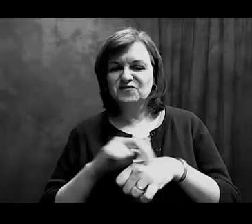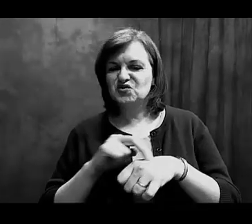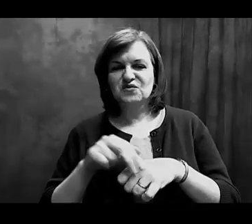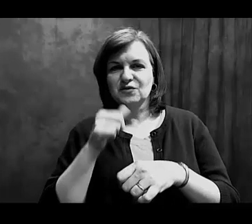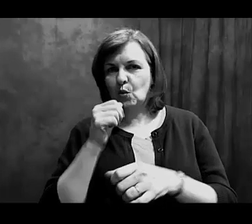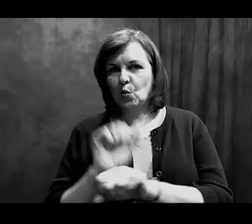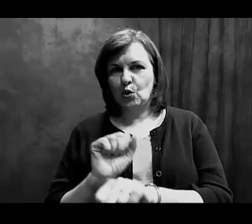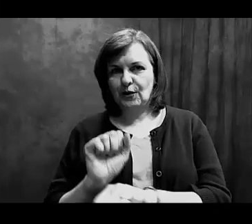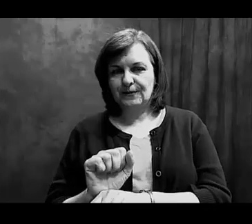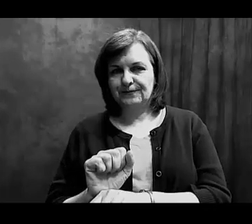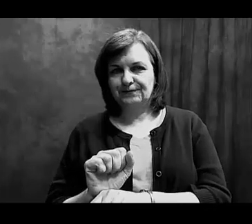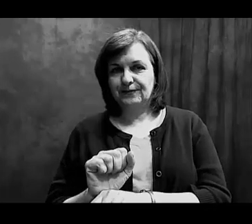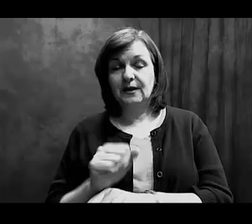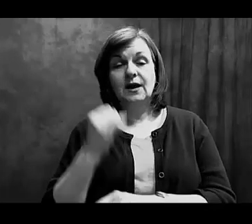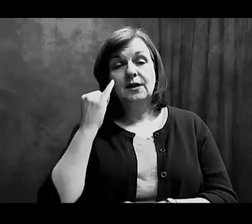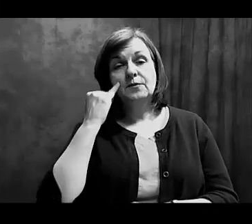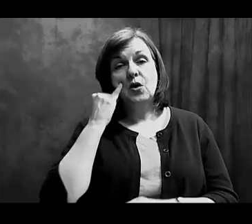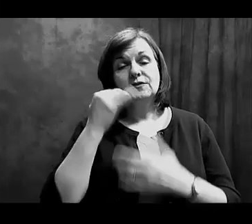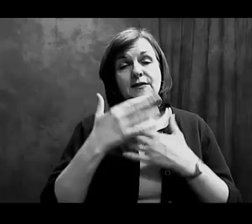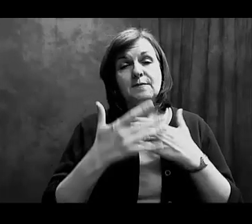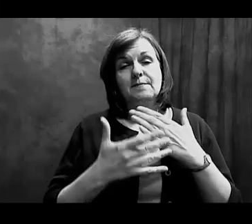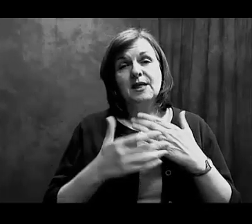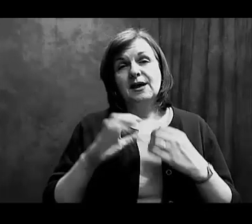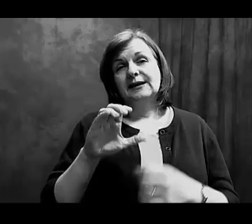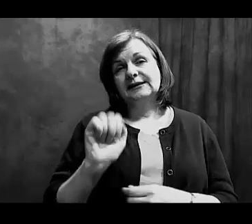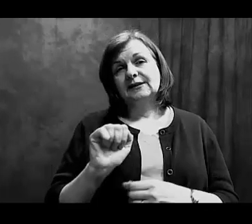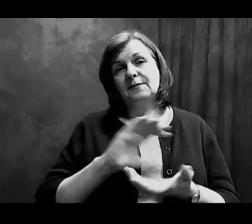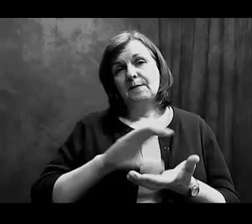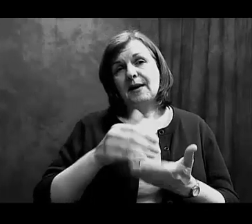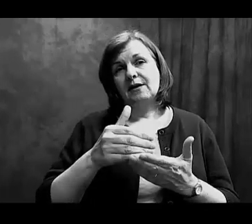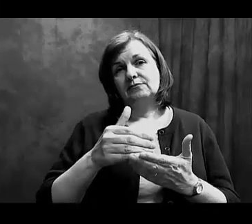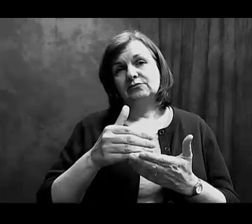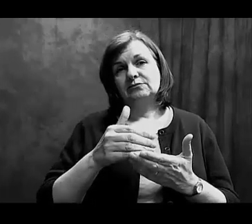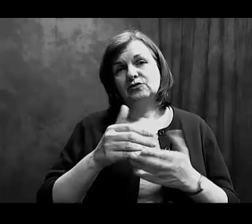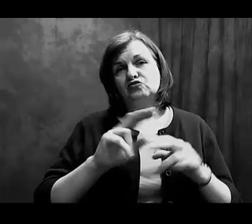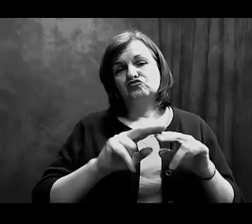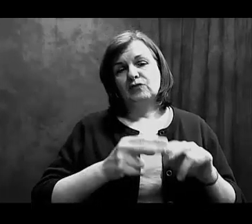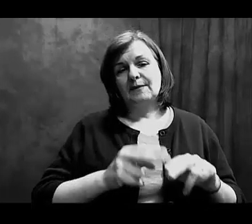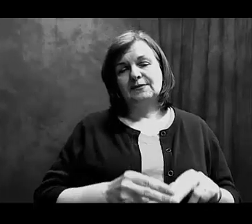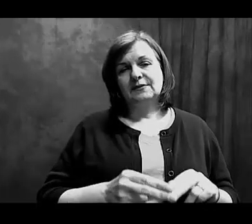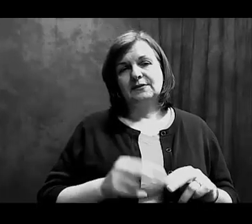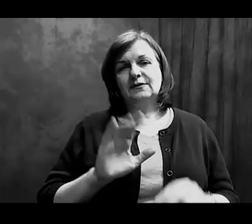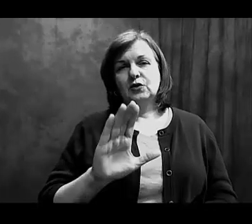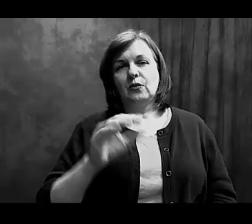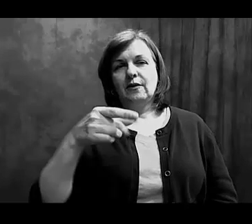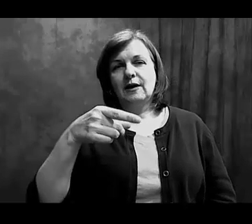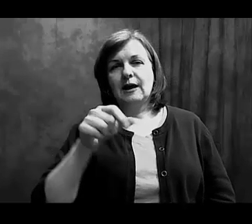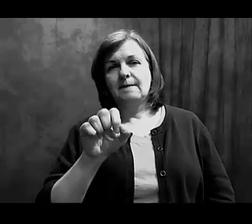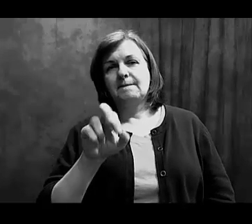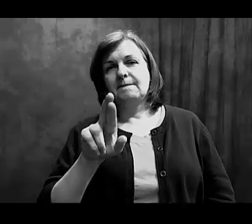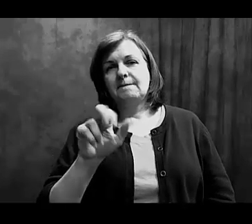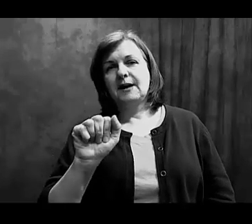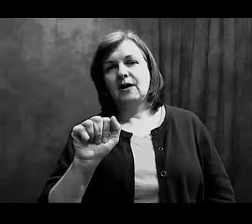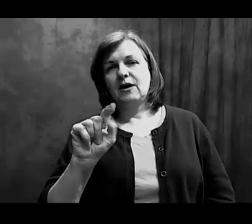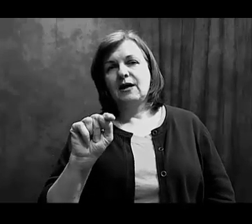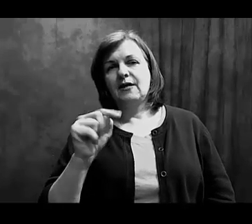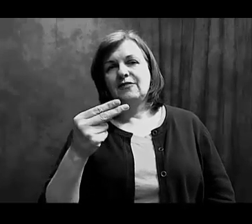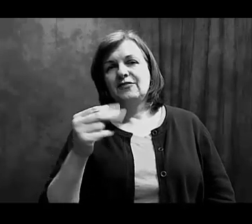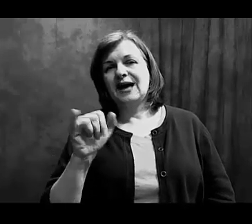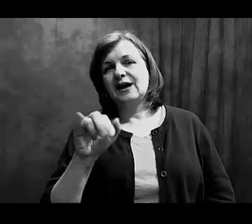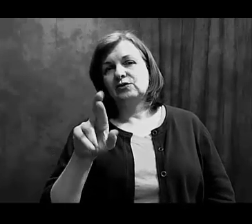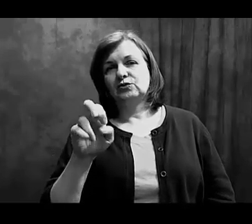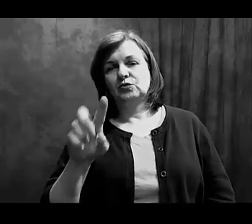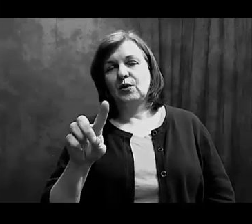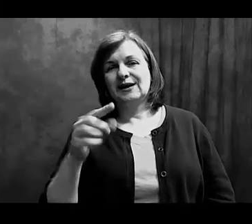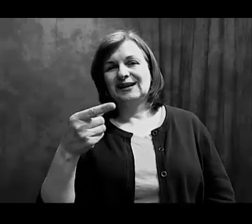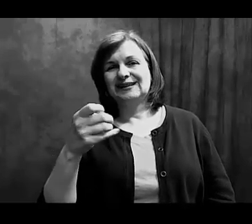it, forget it. So what we have to look at is that when calcium levels in the bloodstream are low, your parathyroid